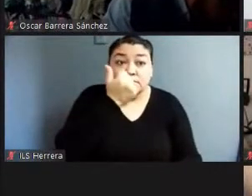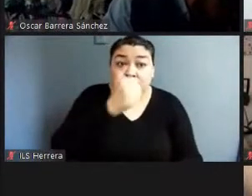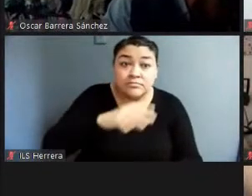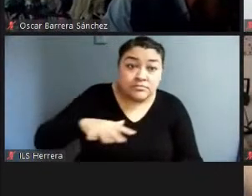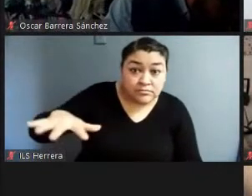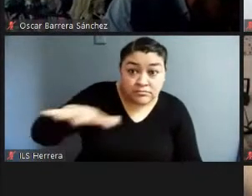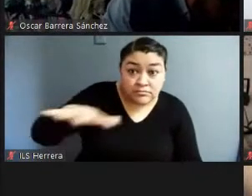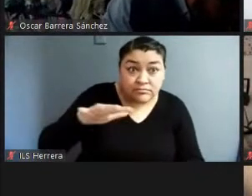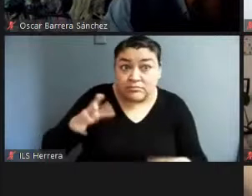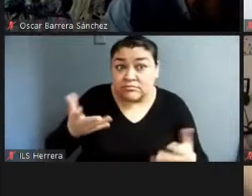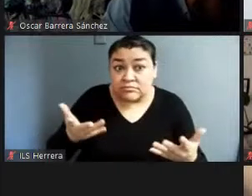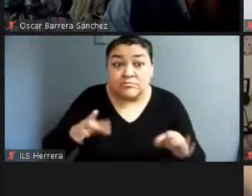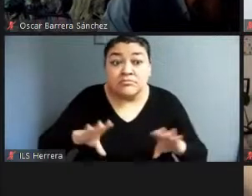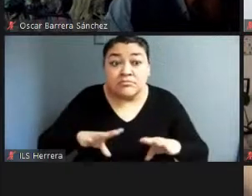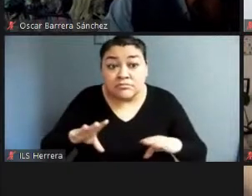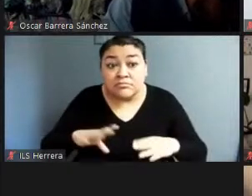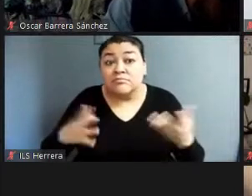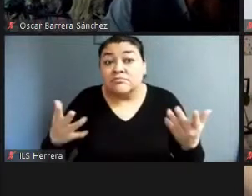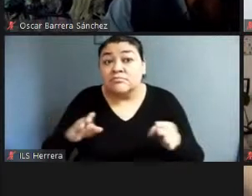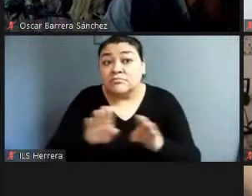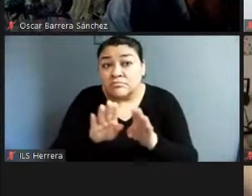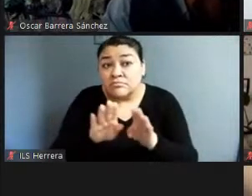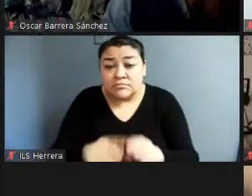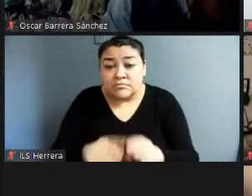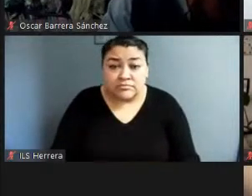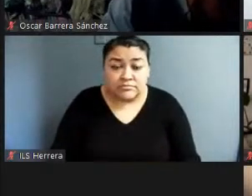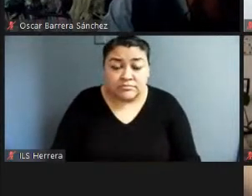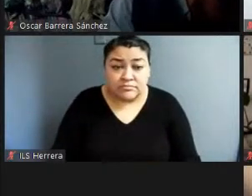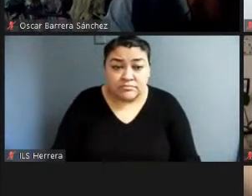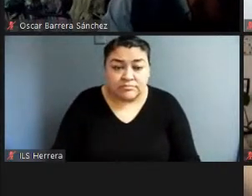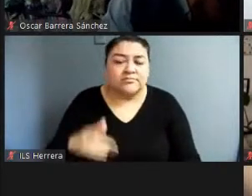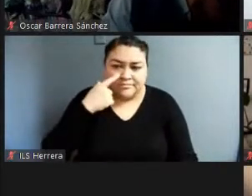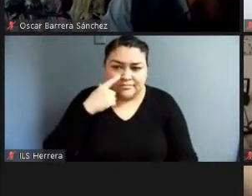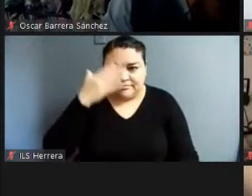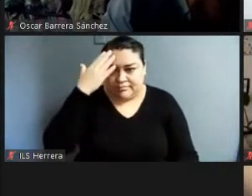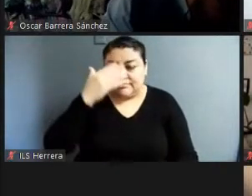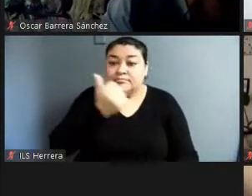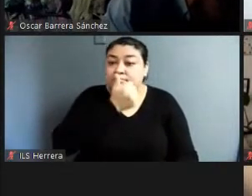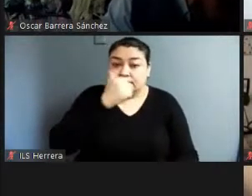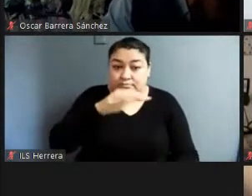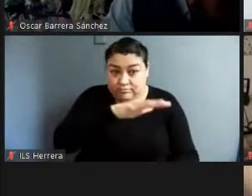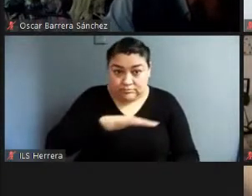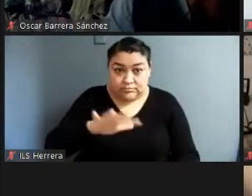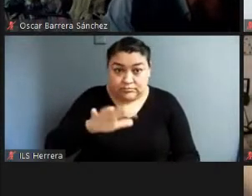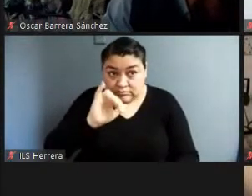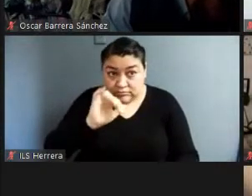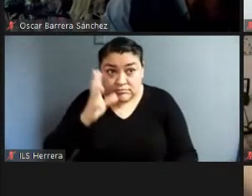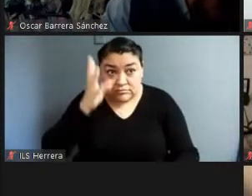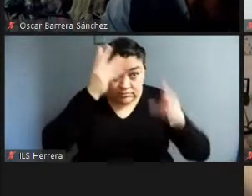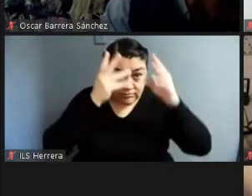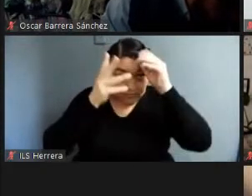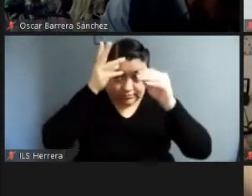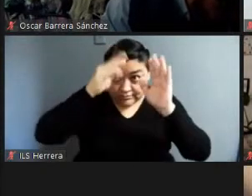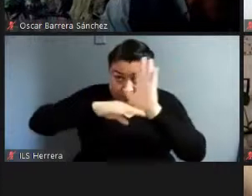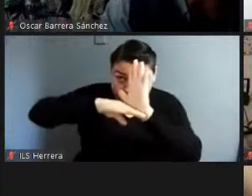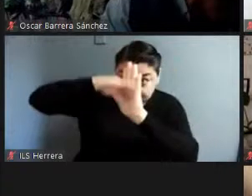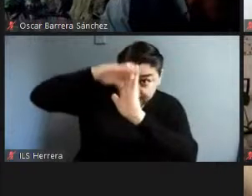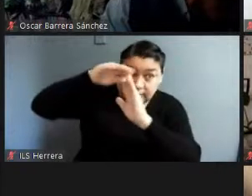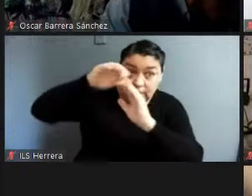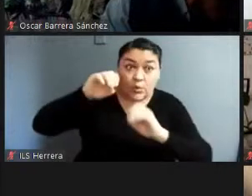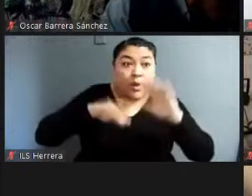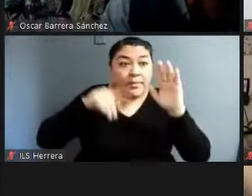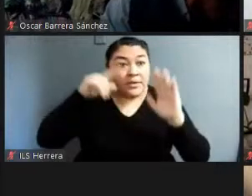capacity gain? And some of the approaches that we've trialed that we'll be talking about through some of the other sessions is where students